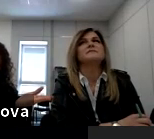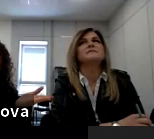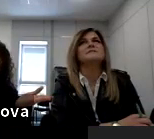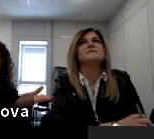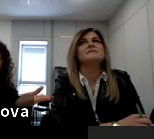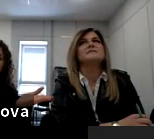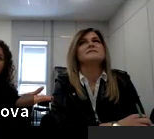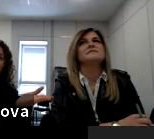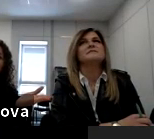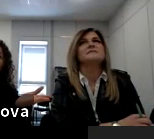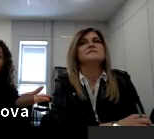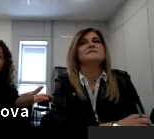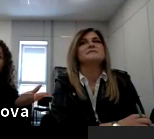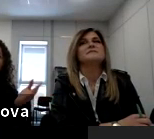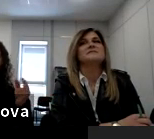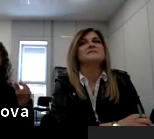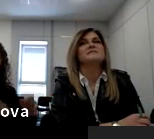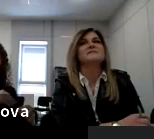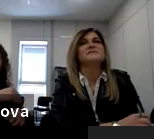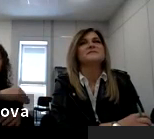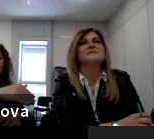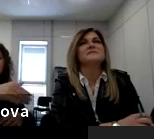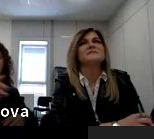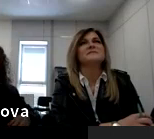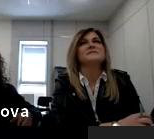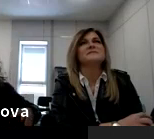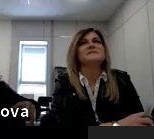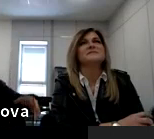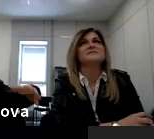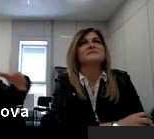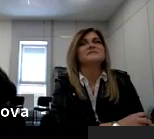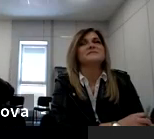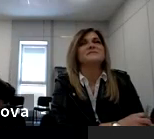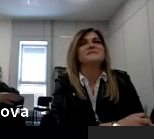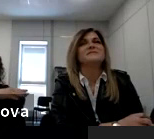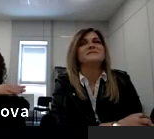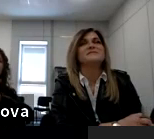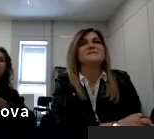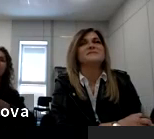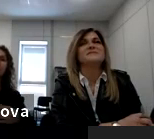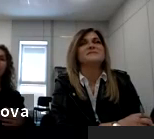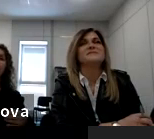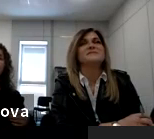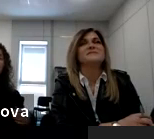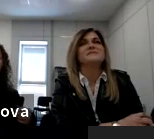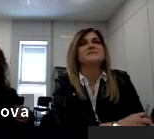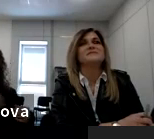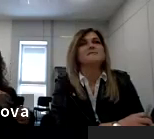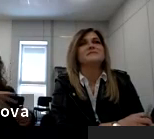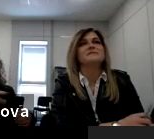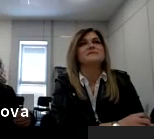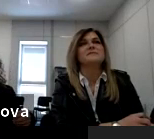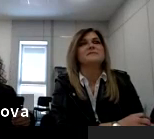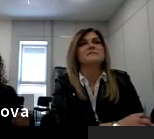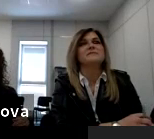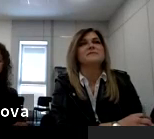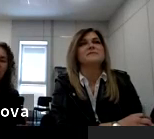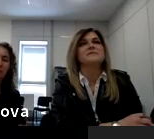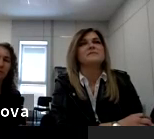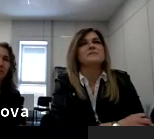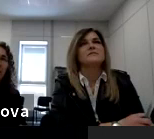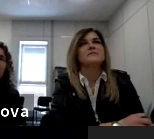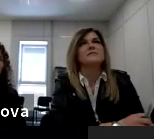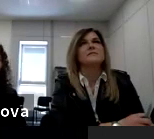light from it is here, and the light must go through the around the skating